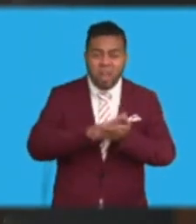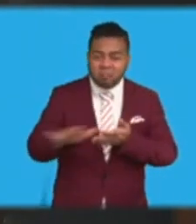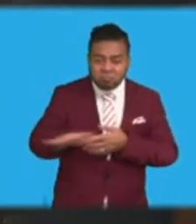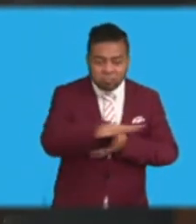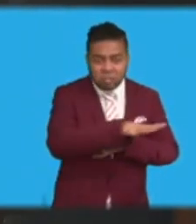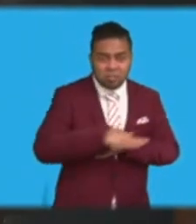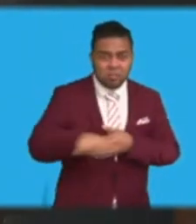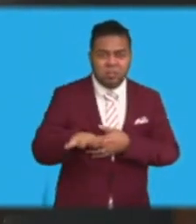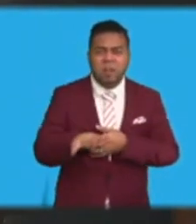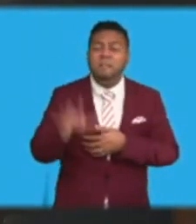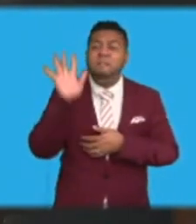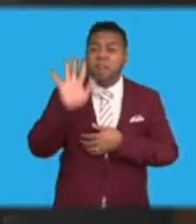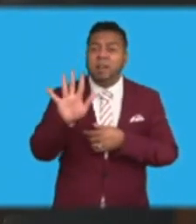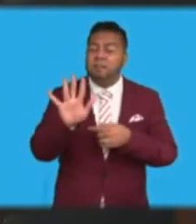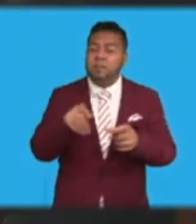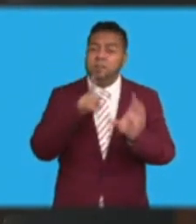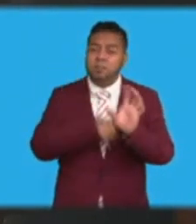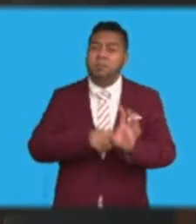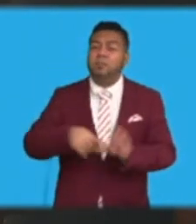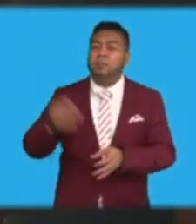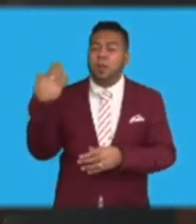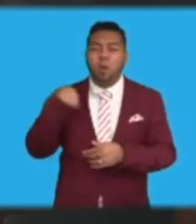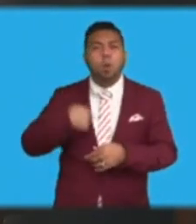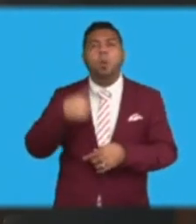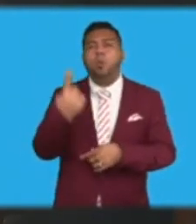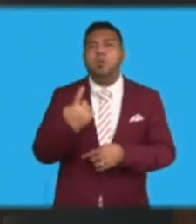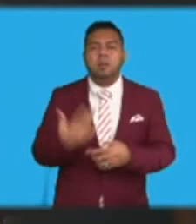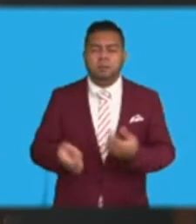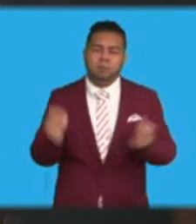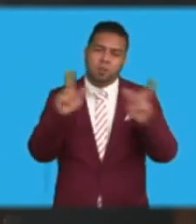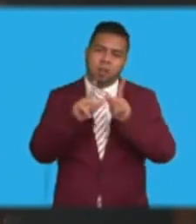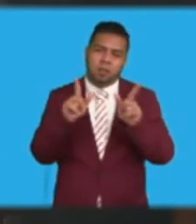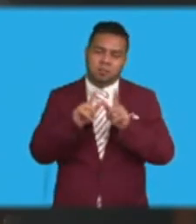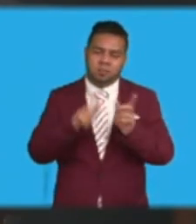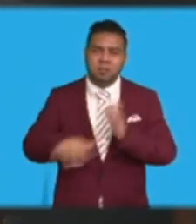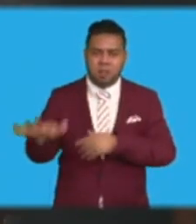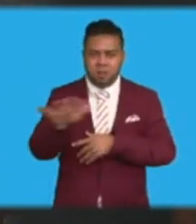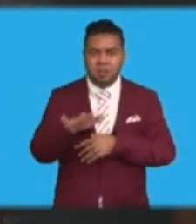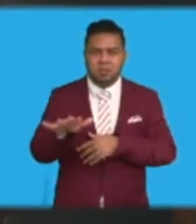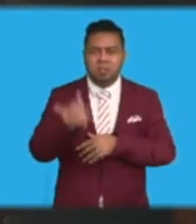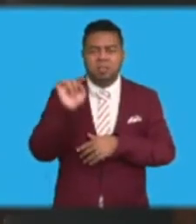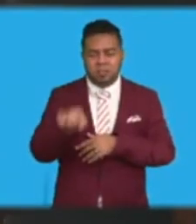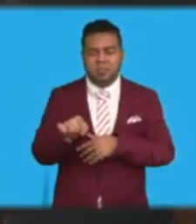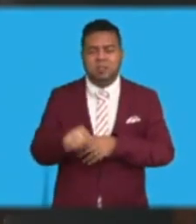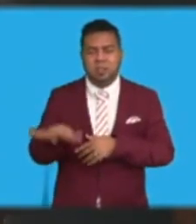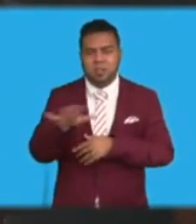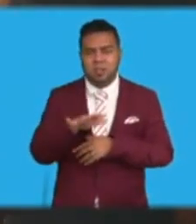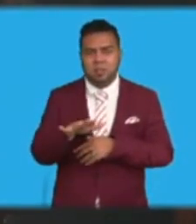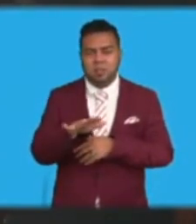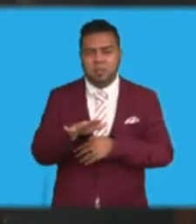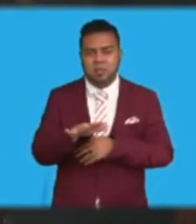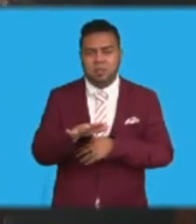years only, Madam Speaker, is only for the licensed areas. And this is the area of where actual